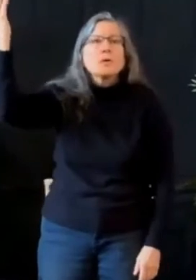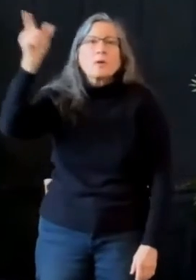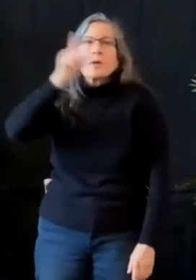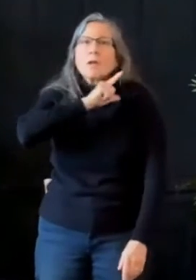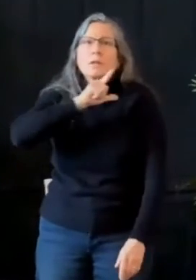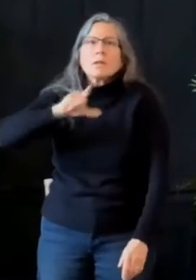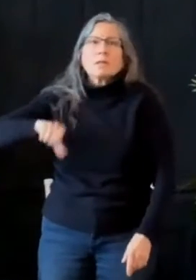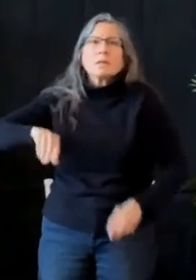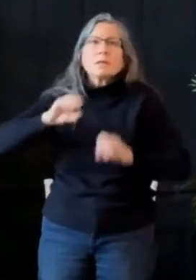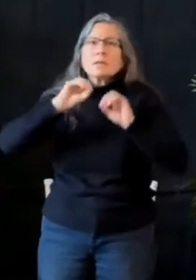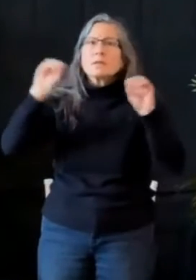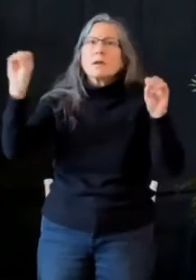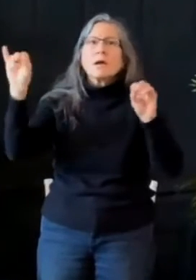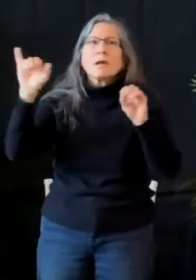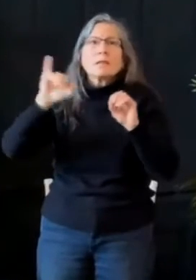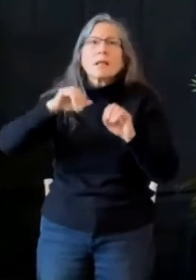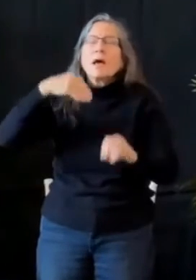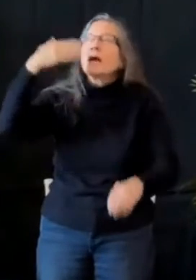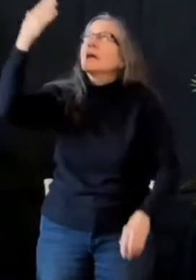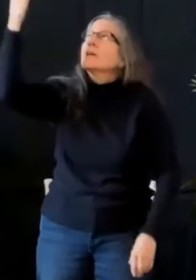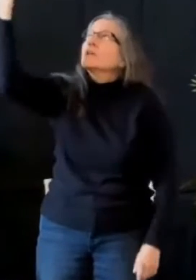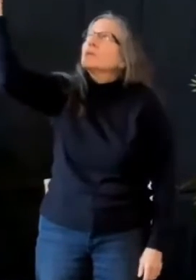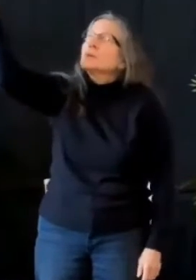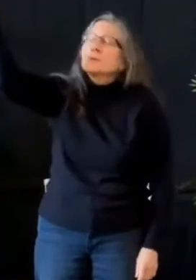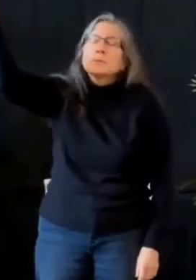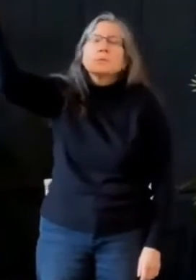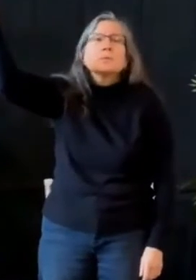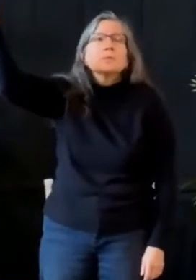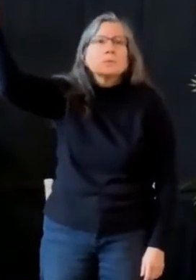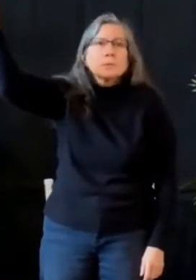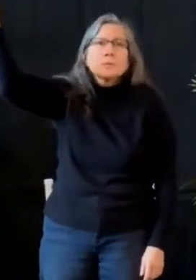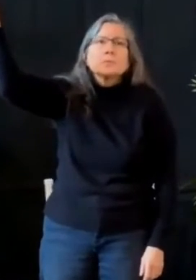Savior, Lord, there is none like you.